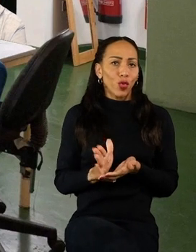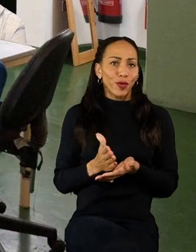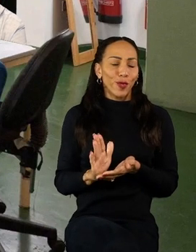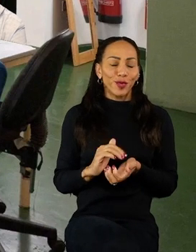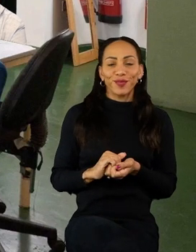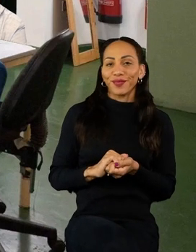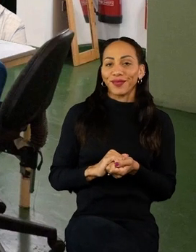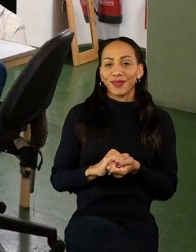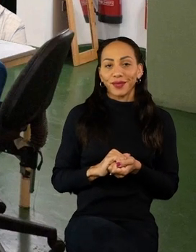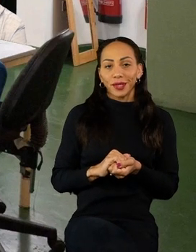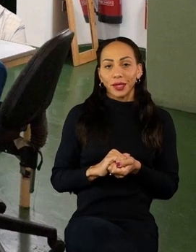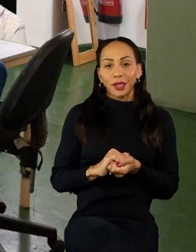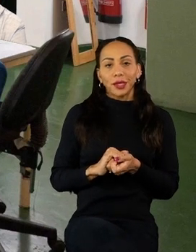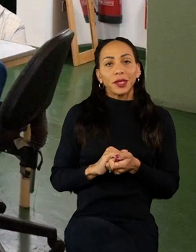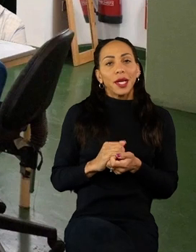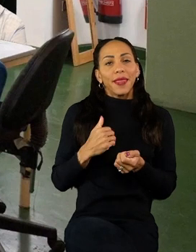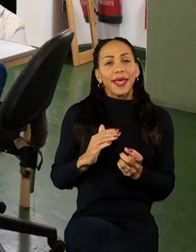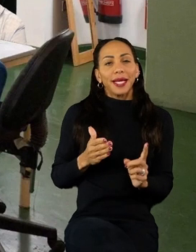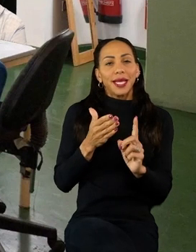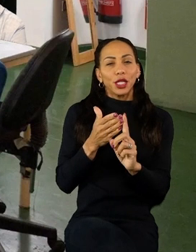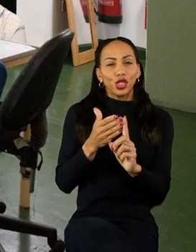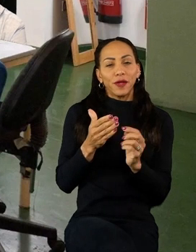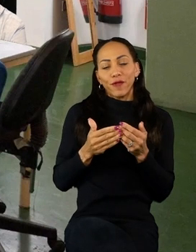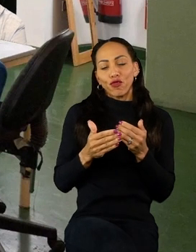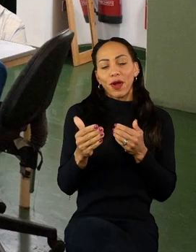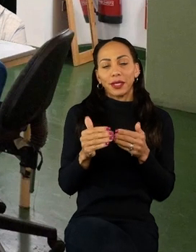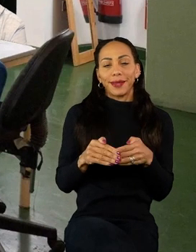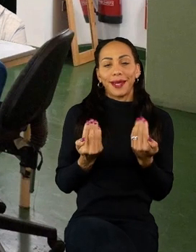So I'm just making some notes as well. Of course.